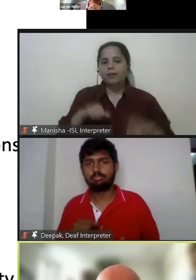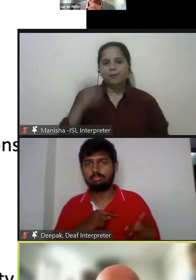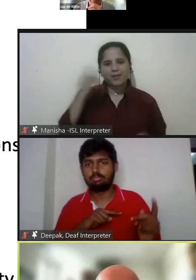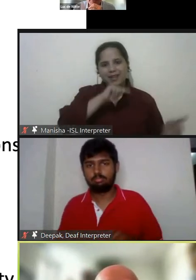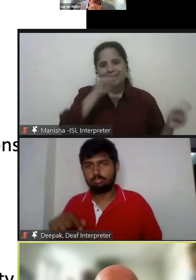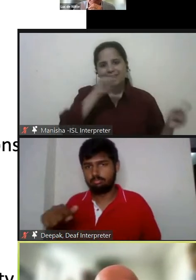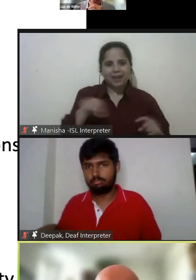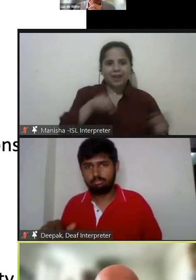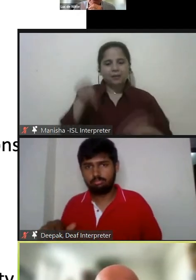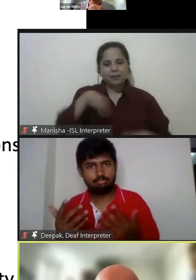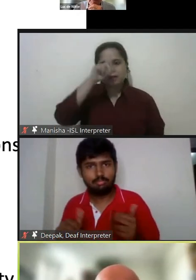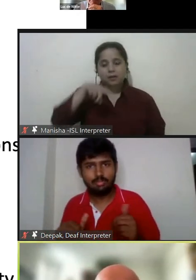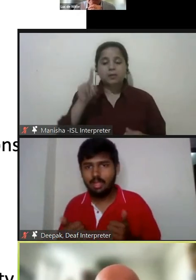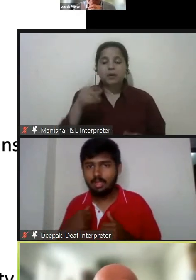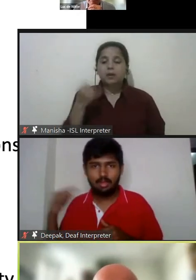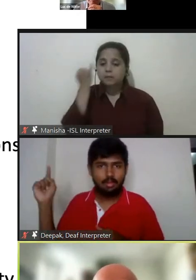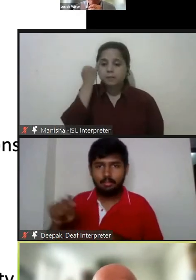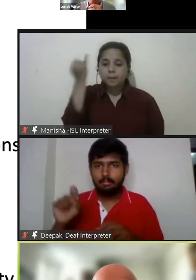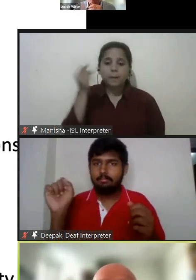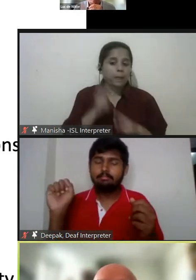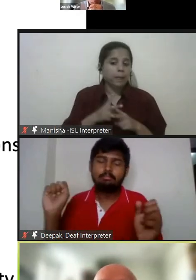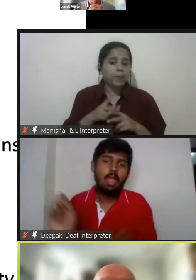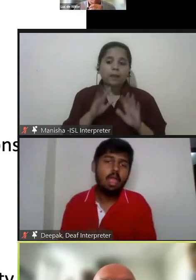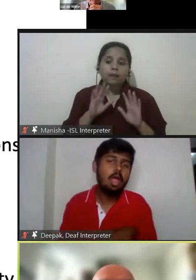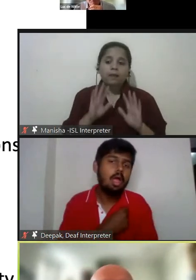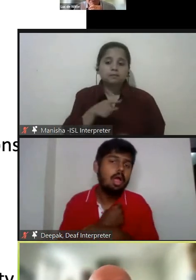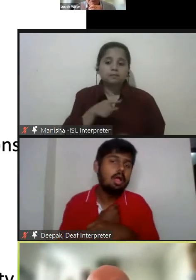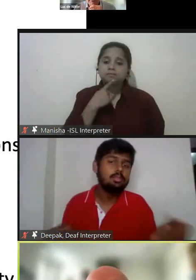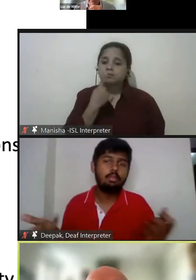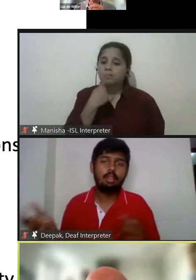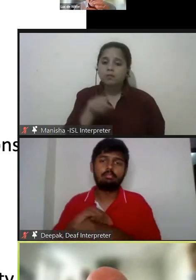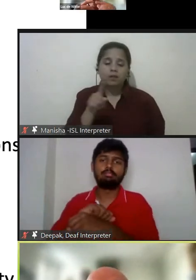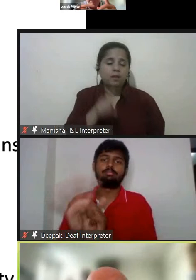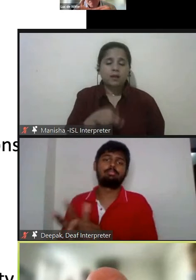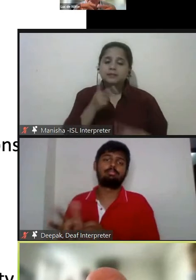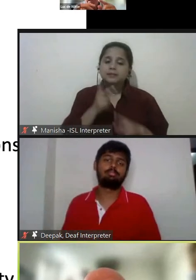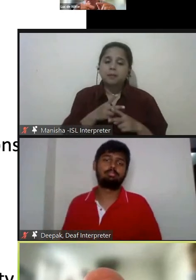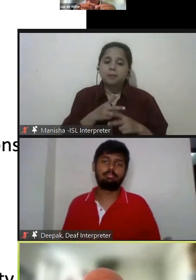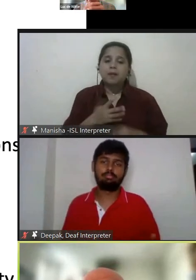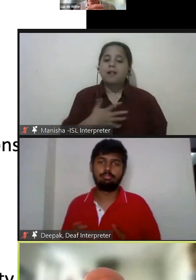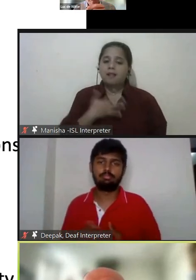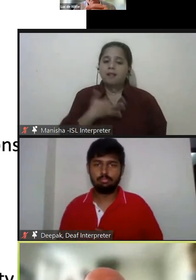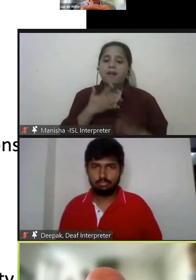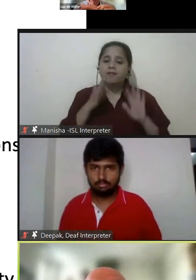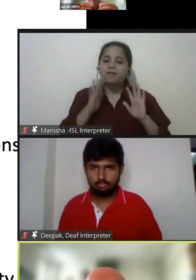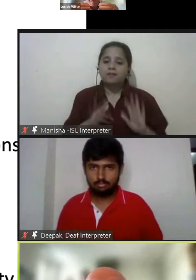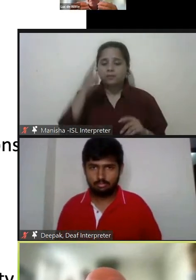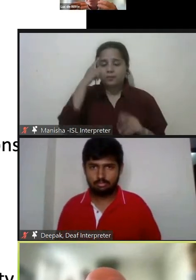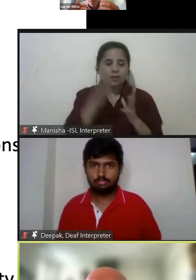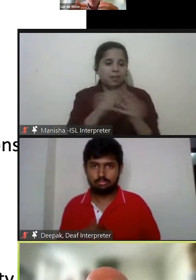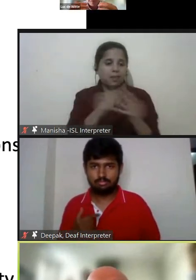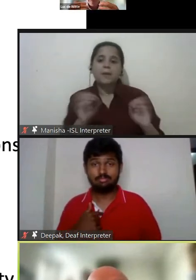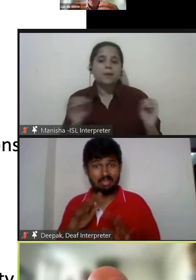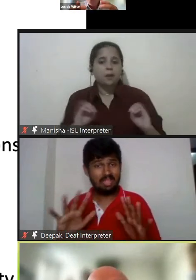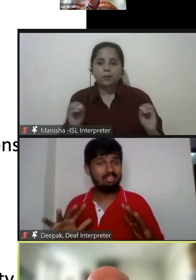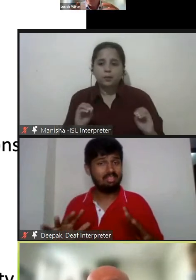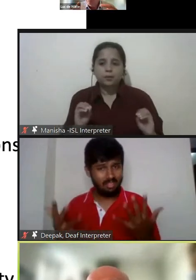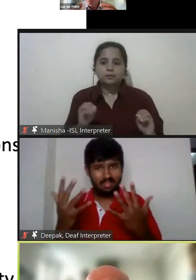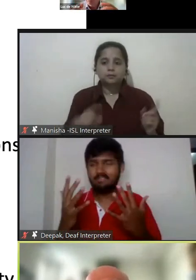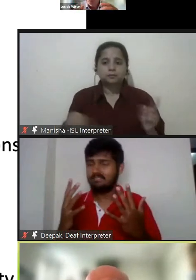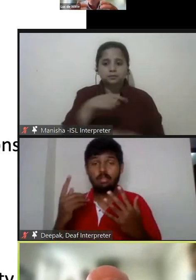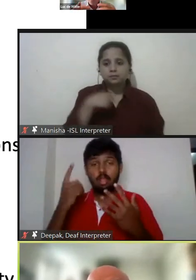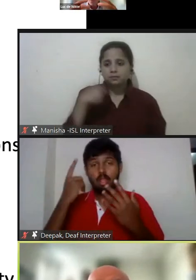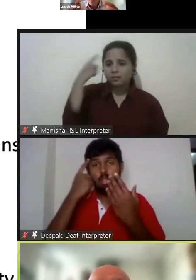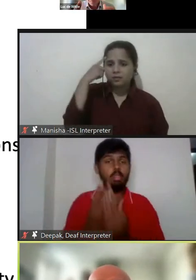but the idea is still really valid and alive. So the idea of this health navigator is that it is someone who lives